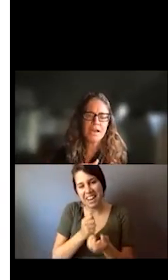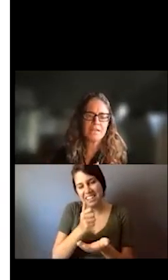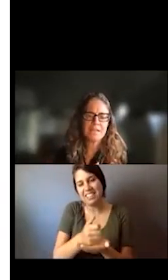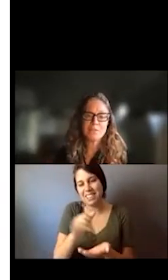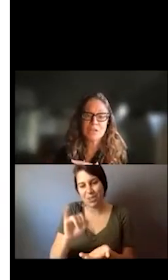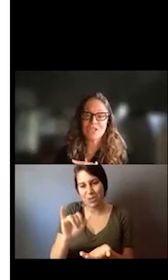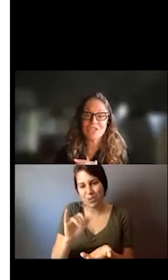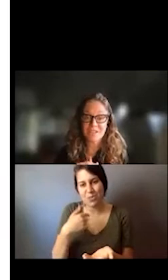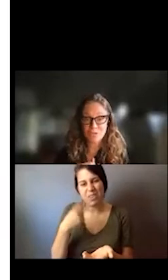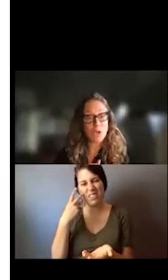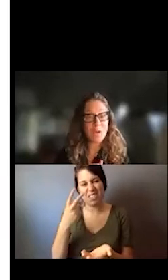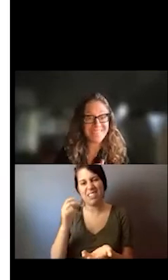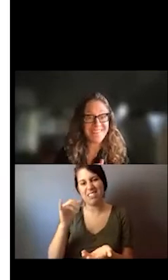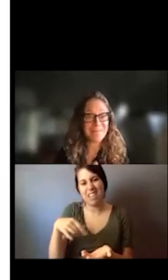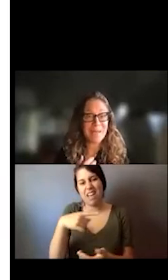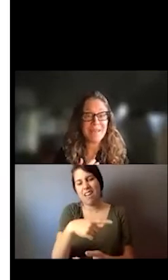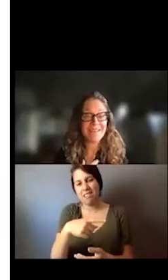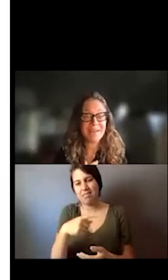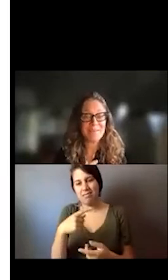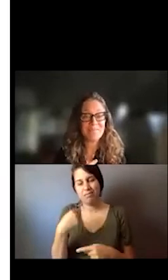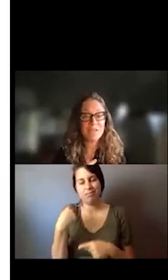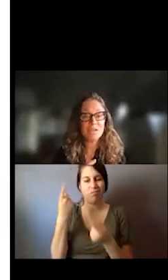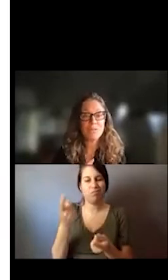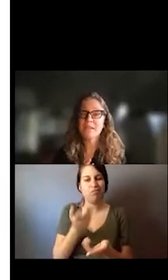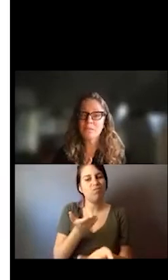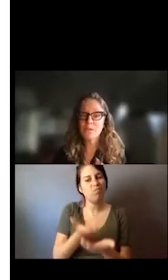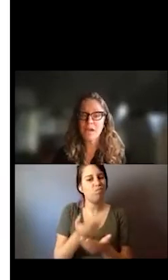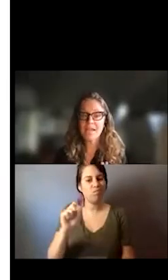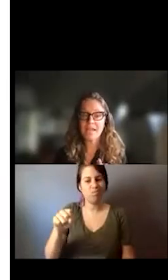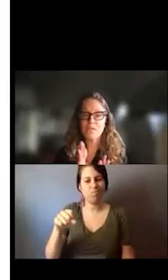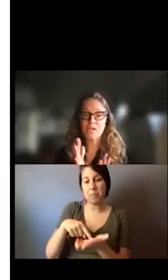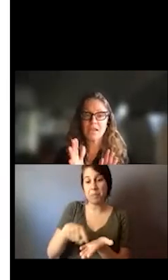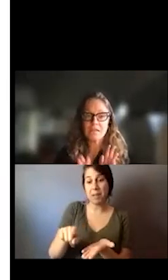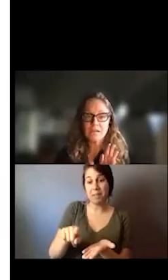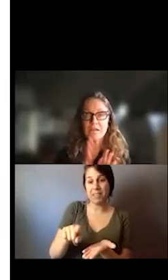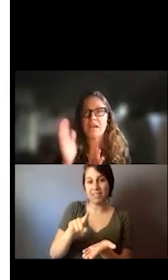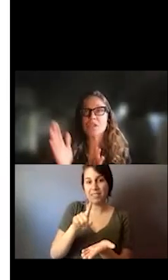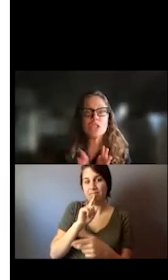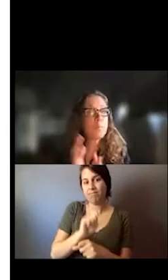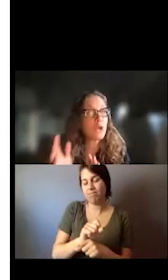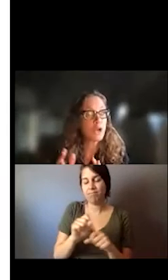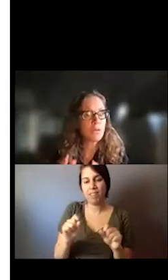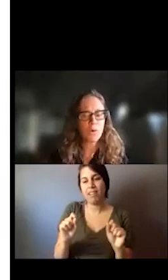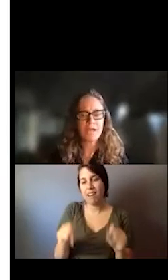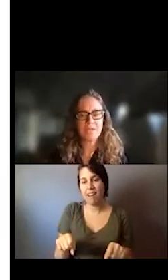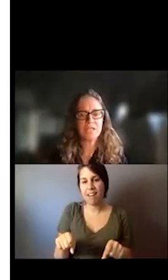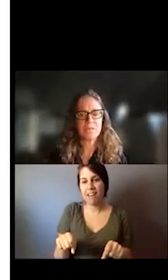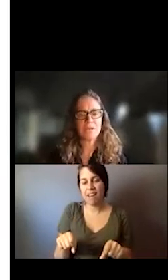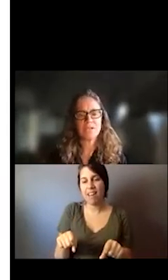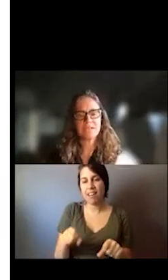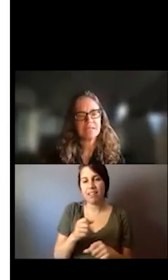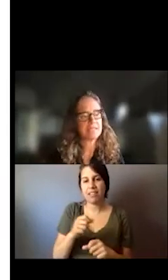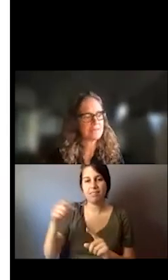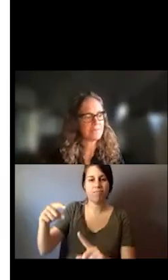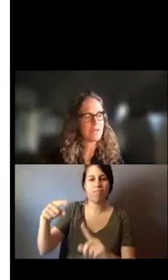model demonstrations kind of showing that payment really can spur more